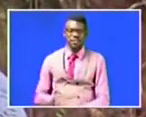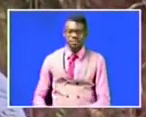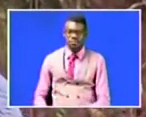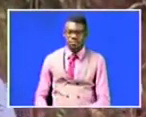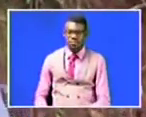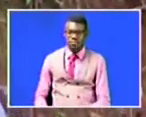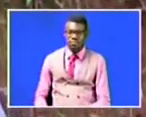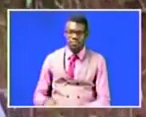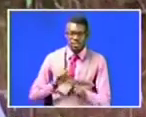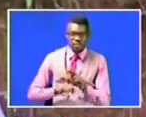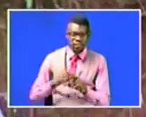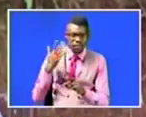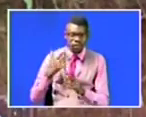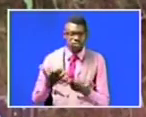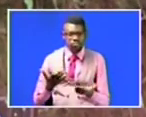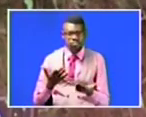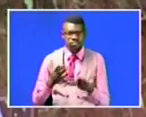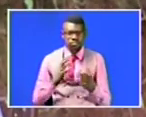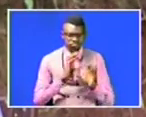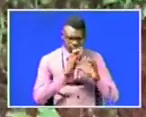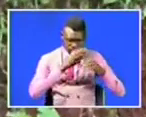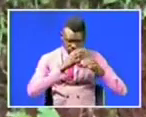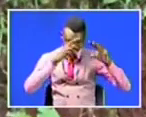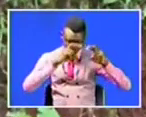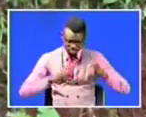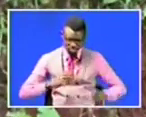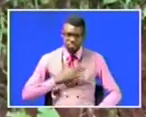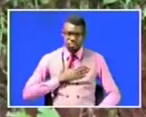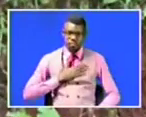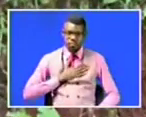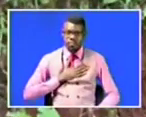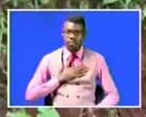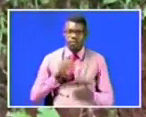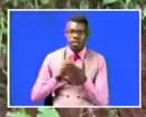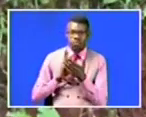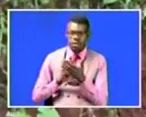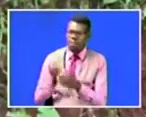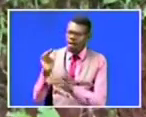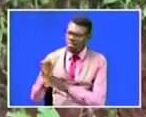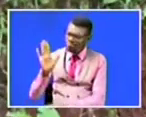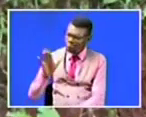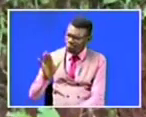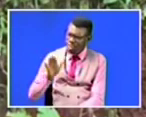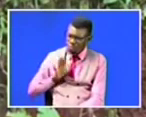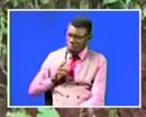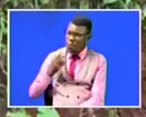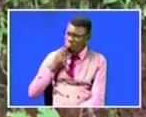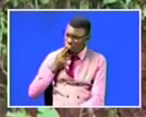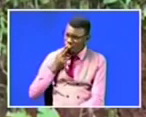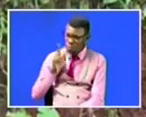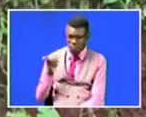Sababu wakati tuliendanga x-ray ama tunaenda kicomplain kifua, daktari kitu ya kwanza alikuwa anamuuliza mama unavuta